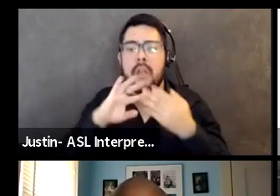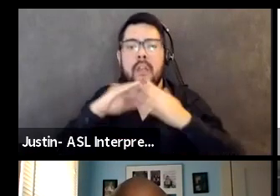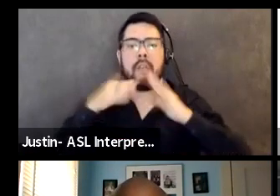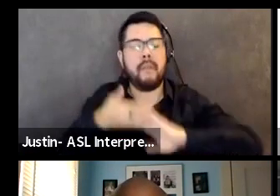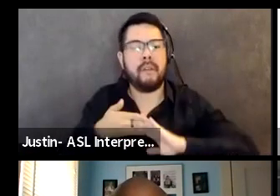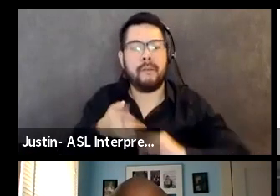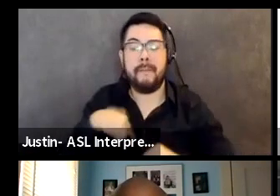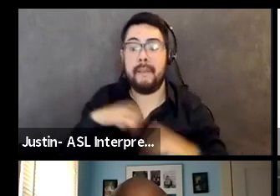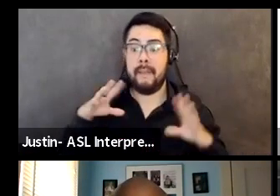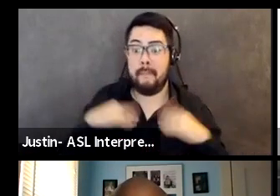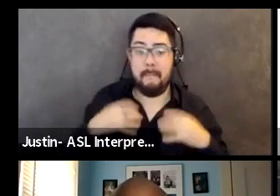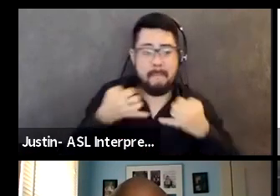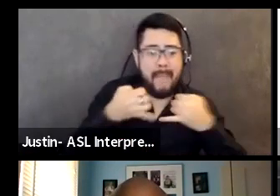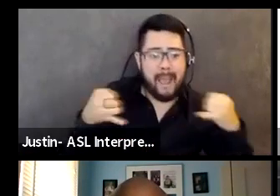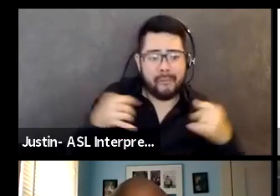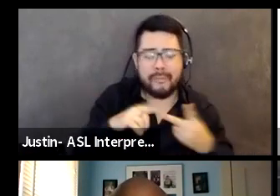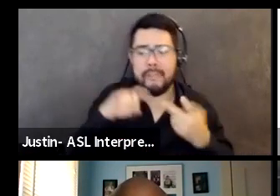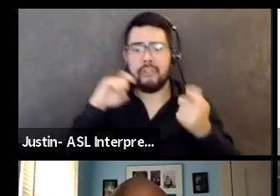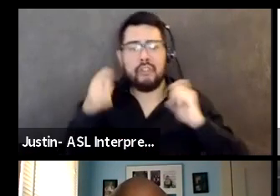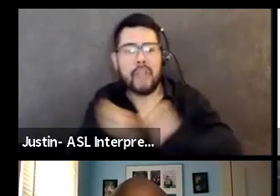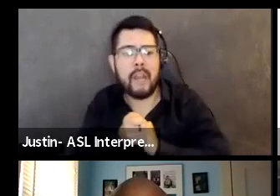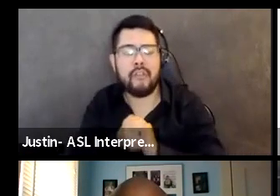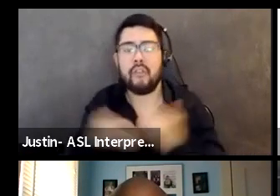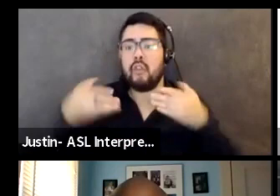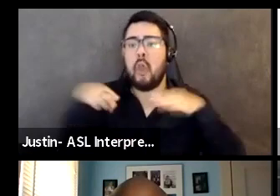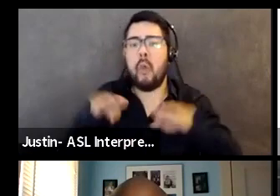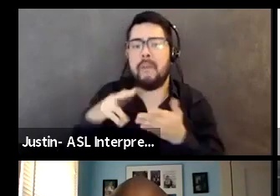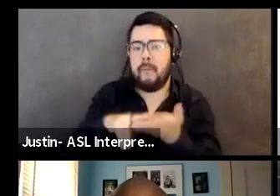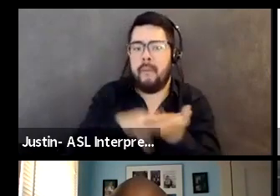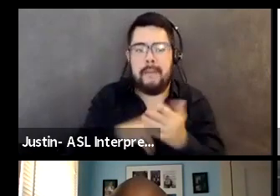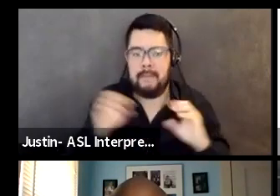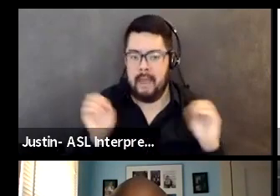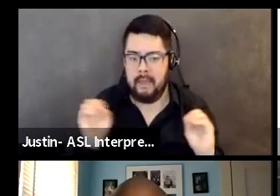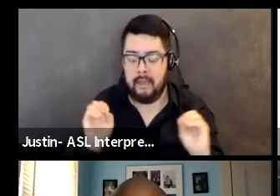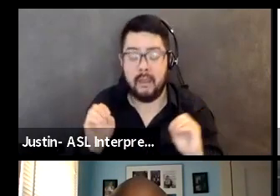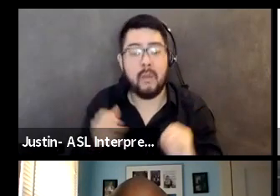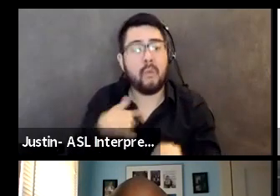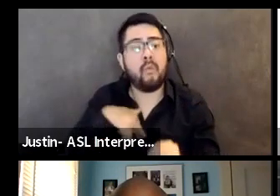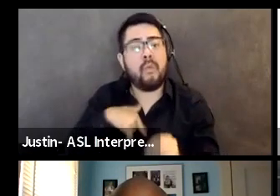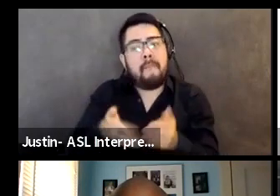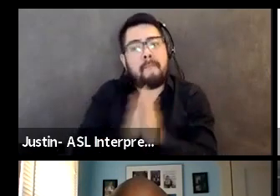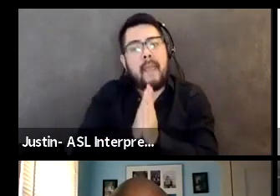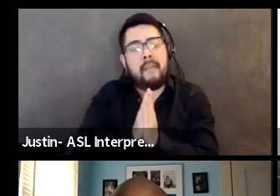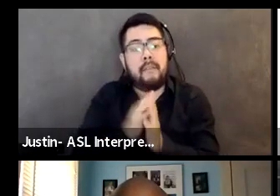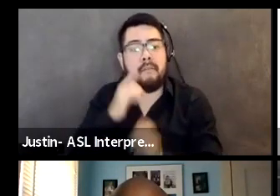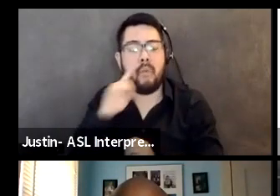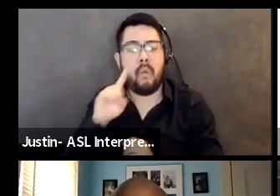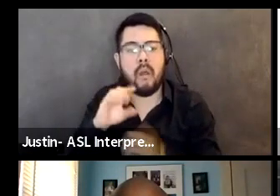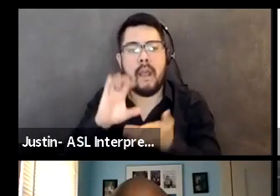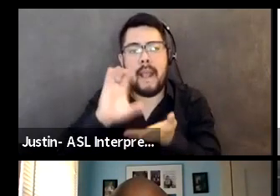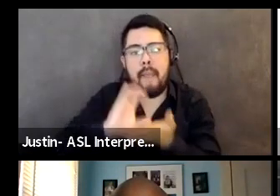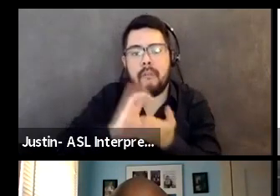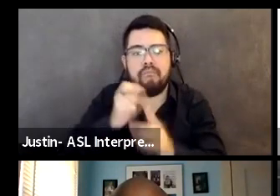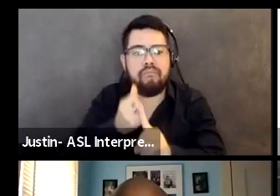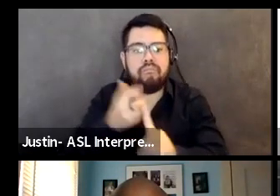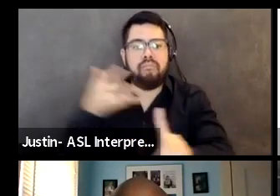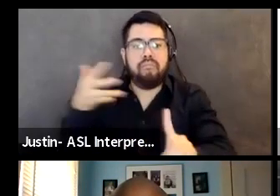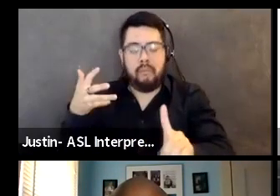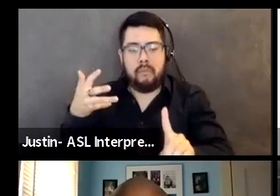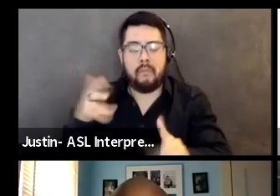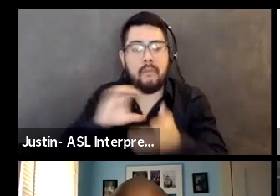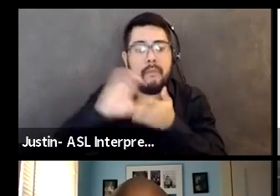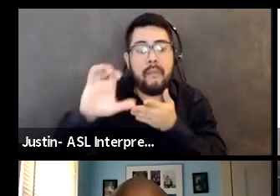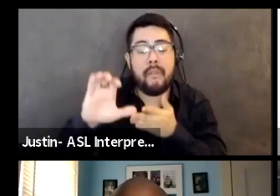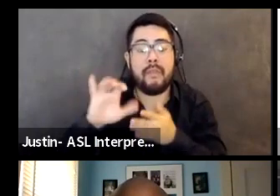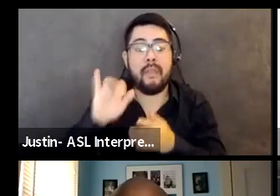boundary changes or close enrollment we are asking for a capital expansion expansion including